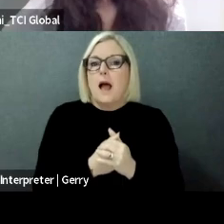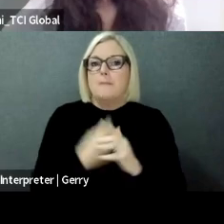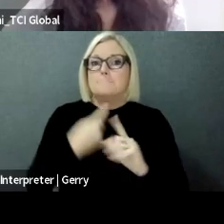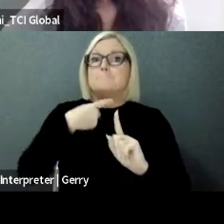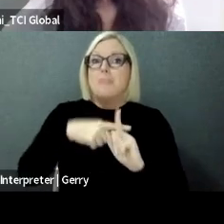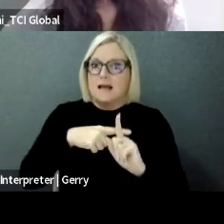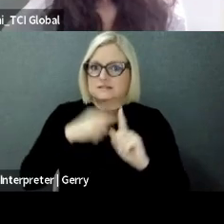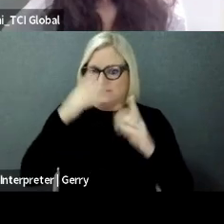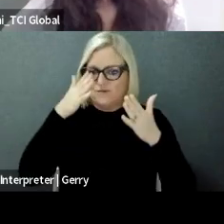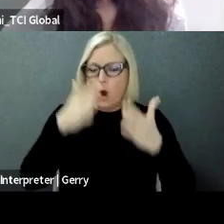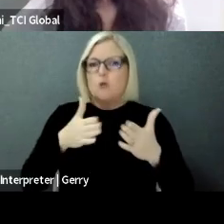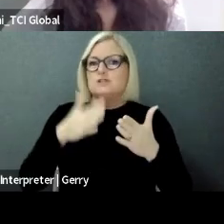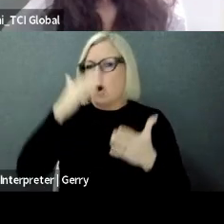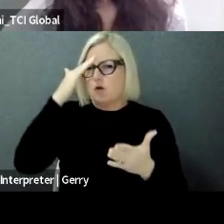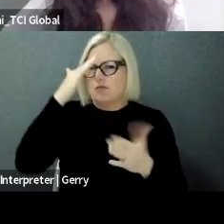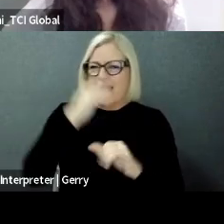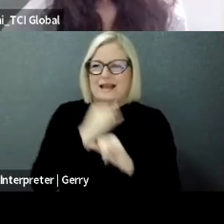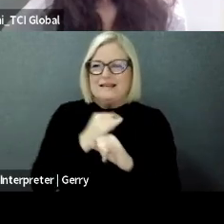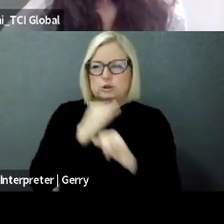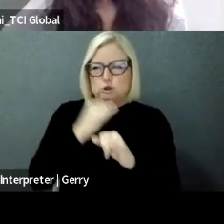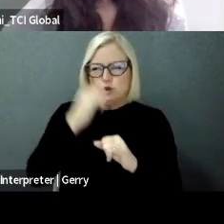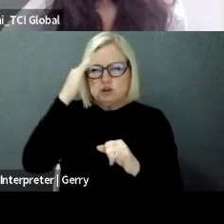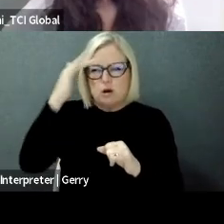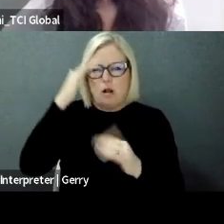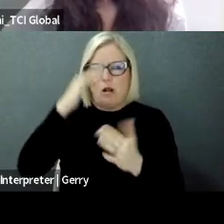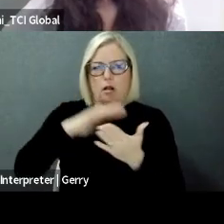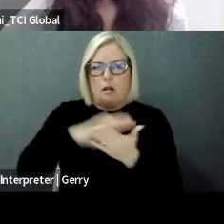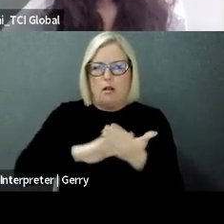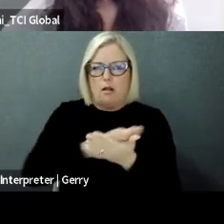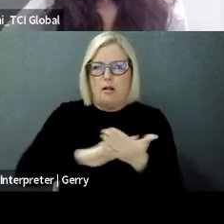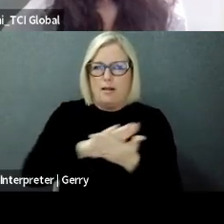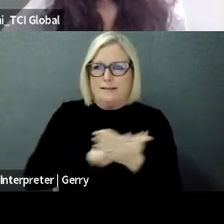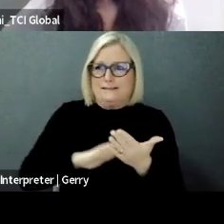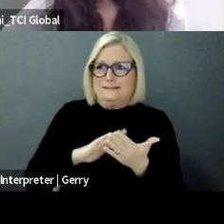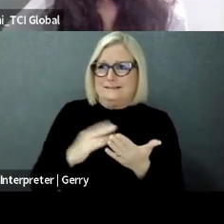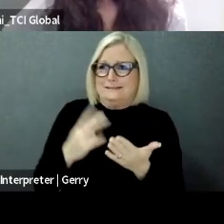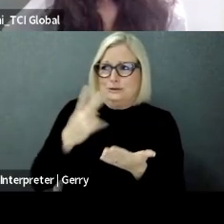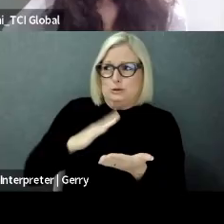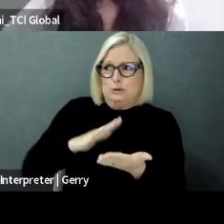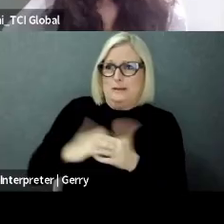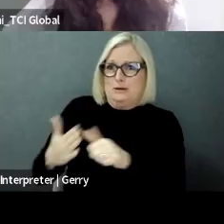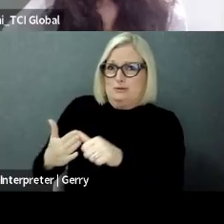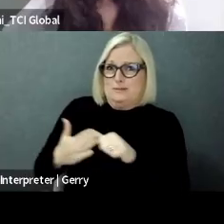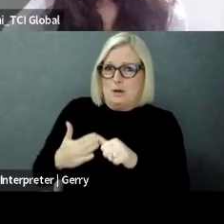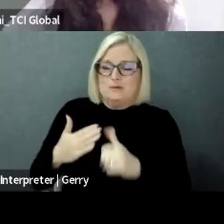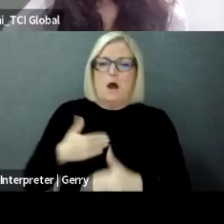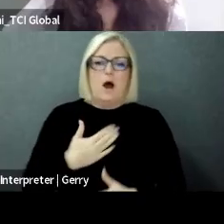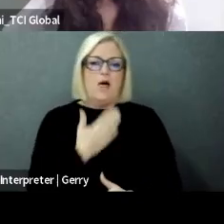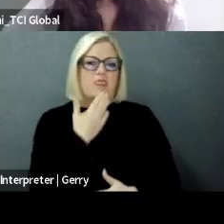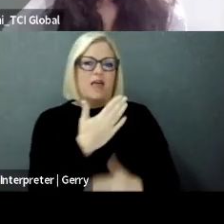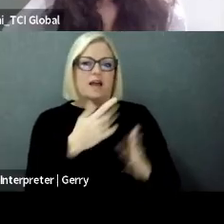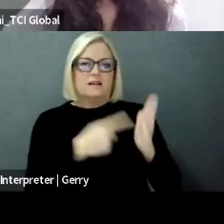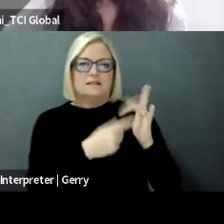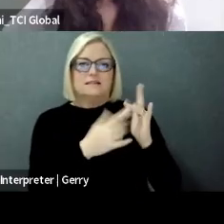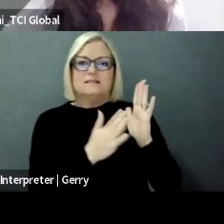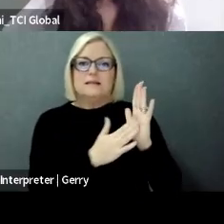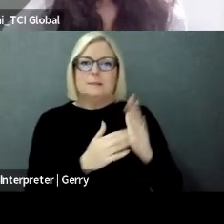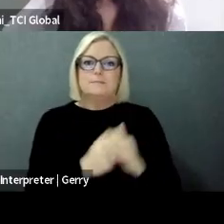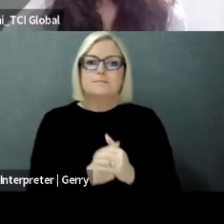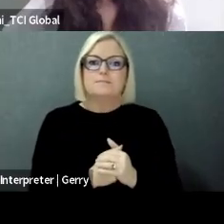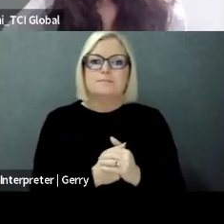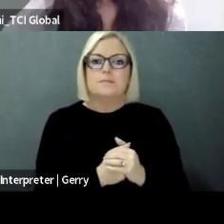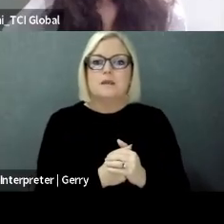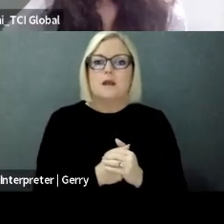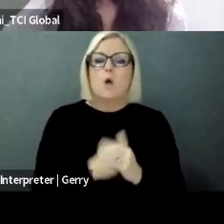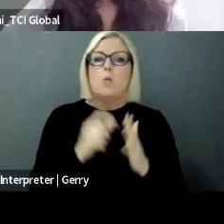deinstitutionalisation. Alicia, 2-minute response, if possible, please. Thanks, Tim. Building on